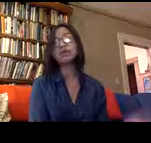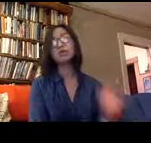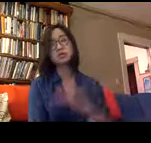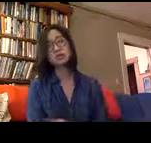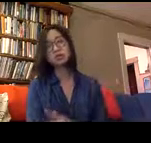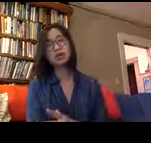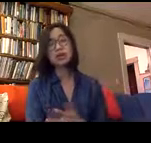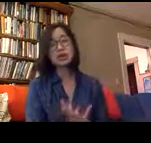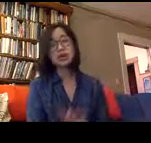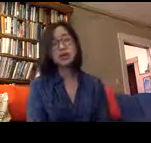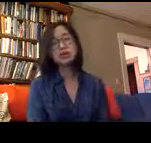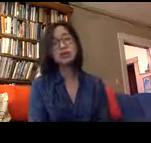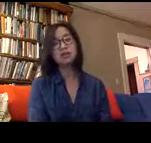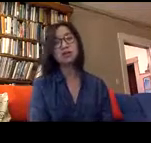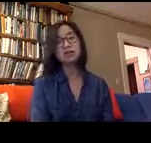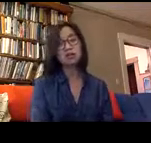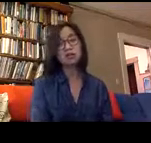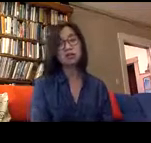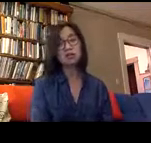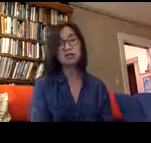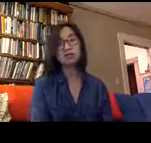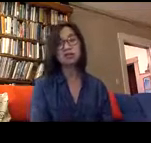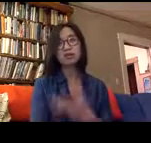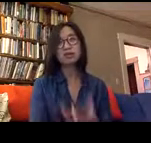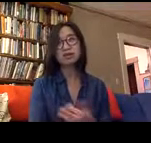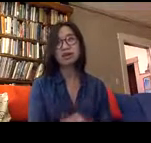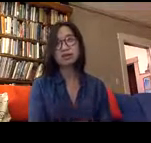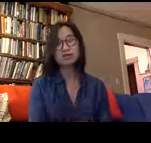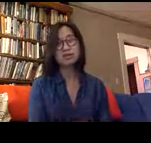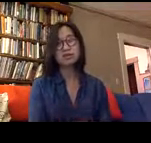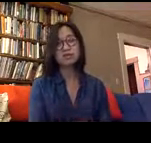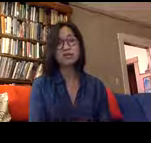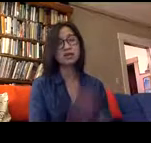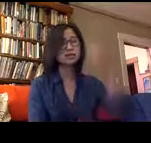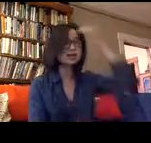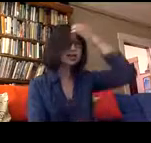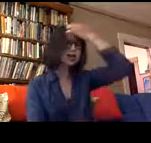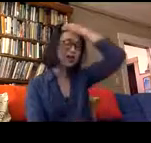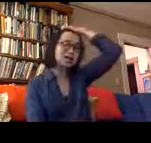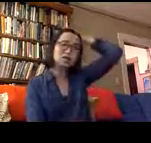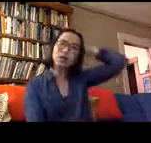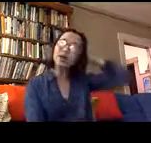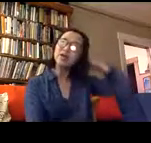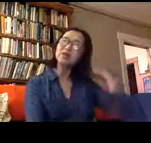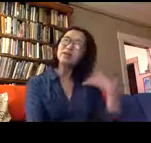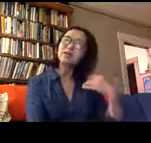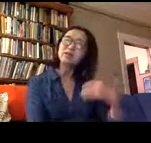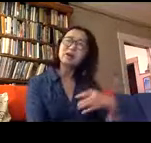and also here and in United States. So